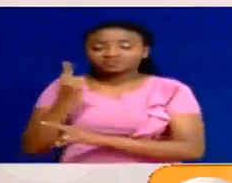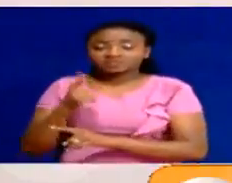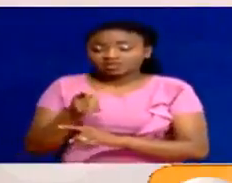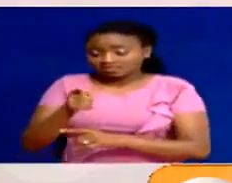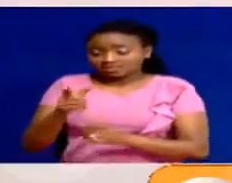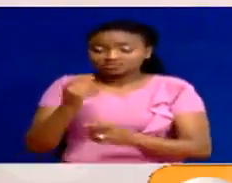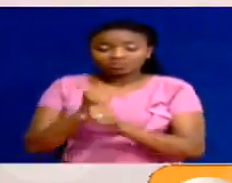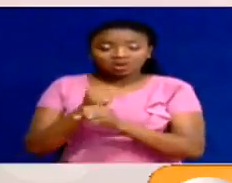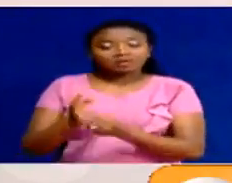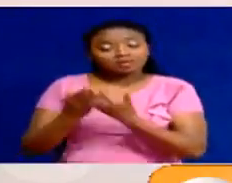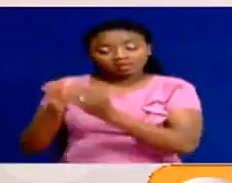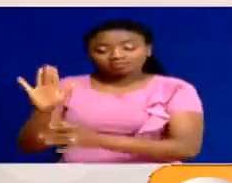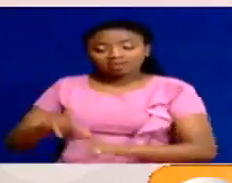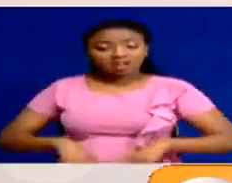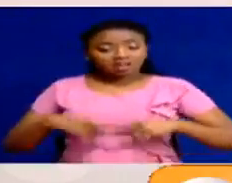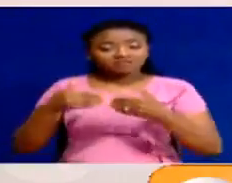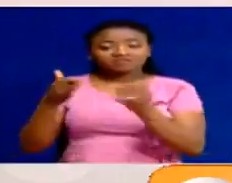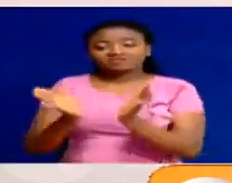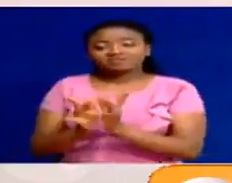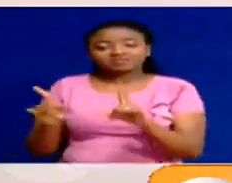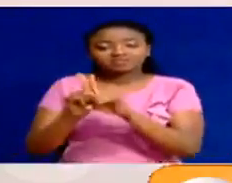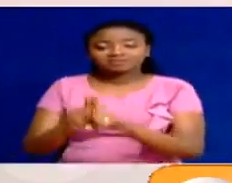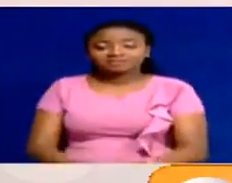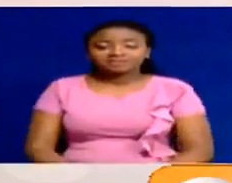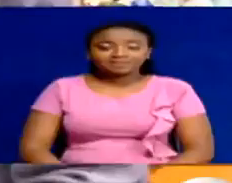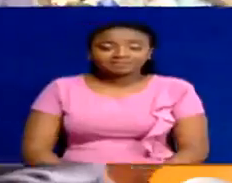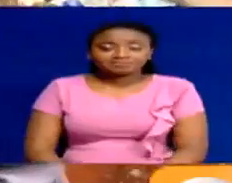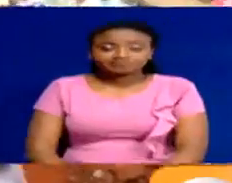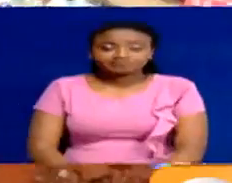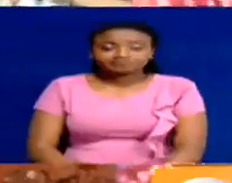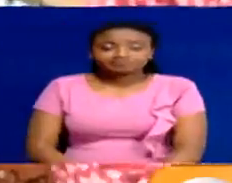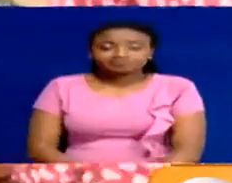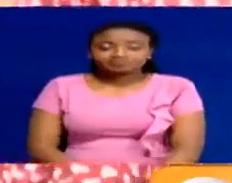huge impact on their lives and their families.